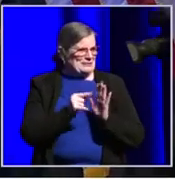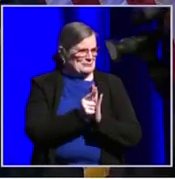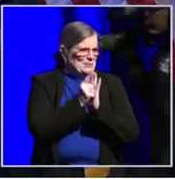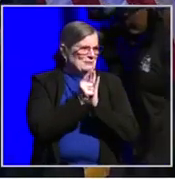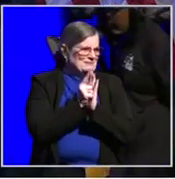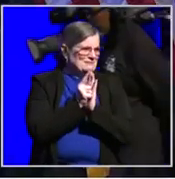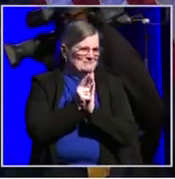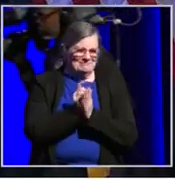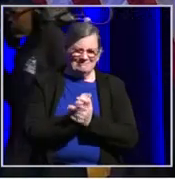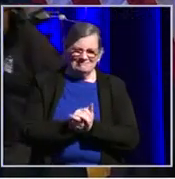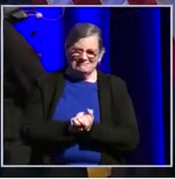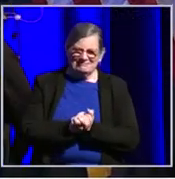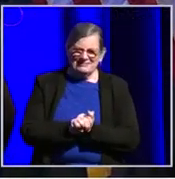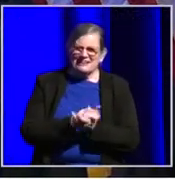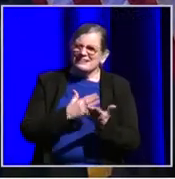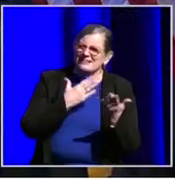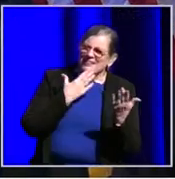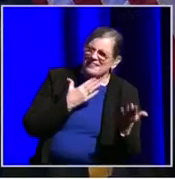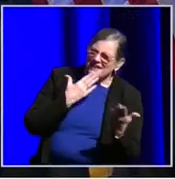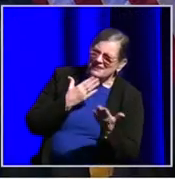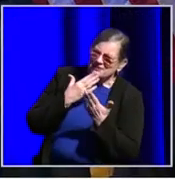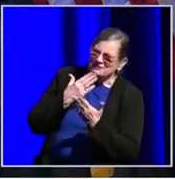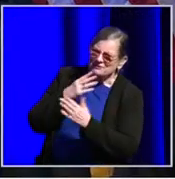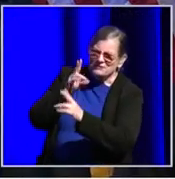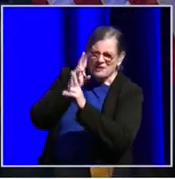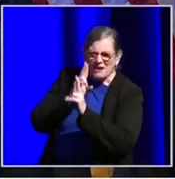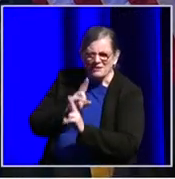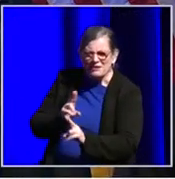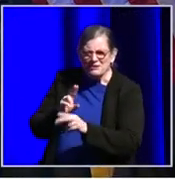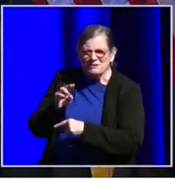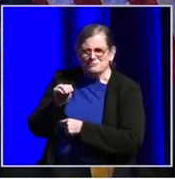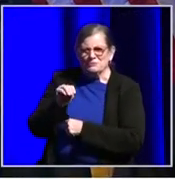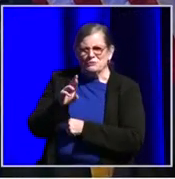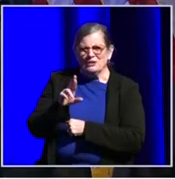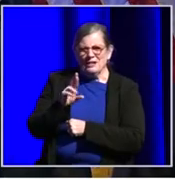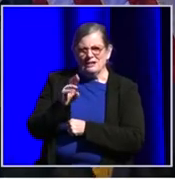Up next, the Honorable Muriel E. Bowser.